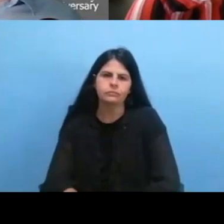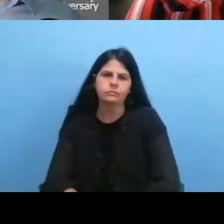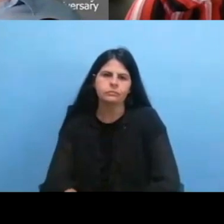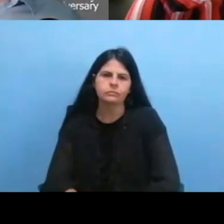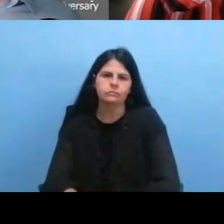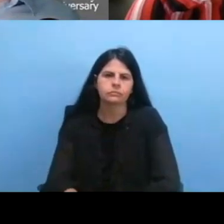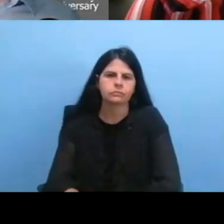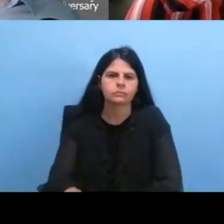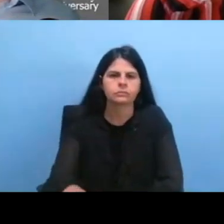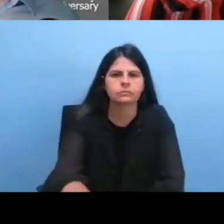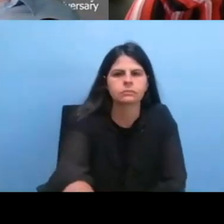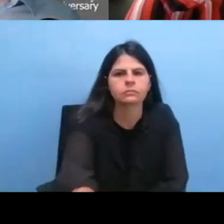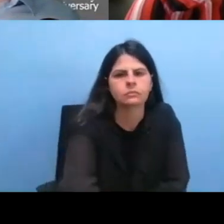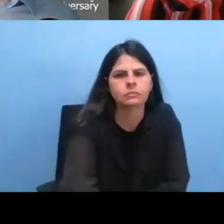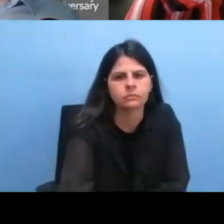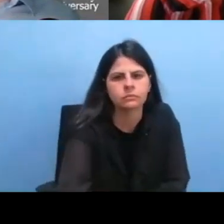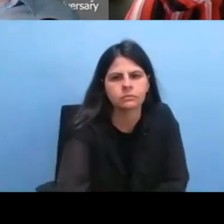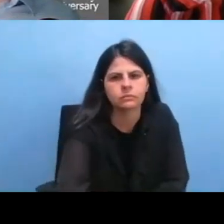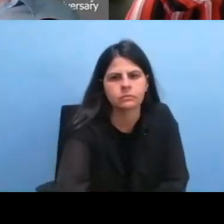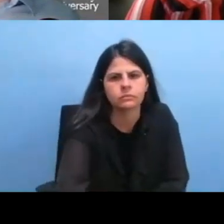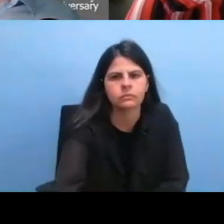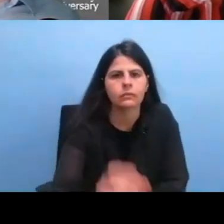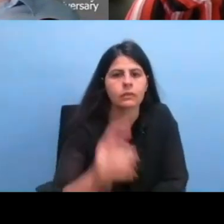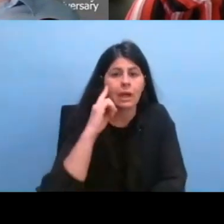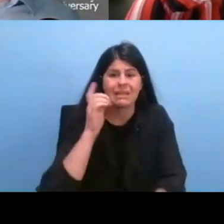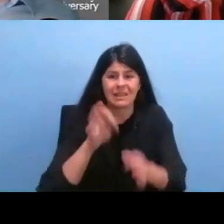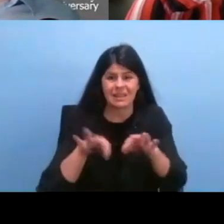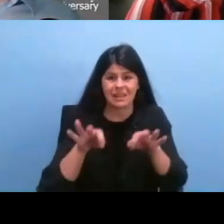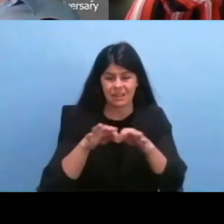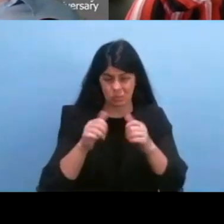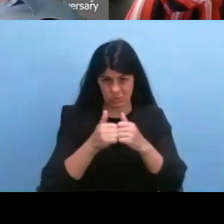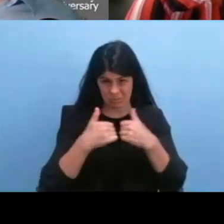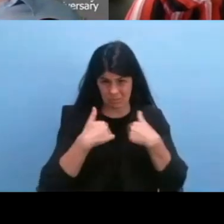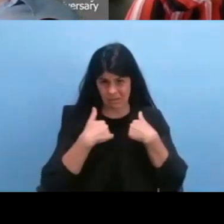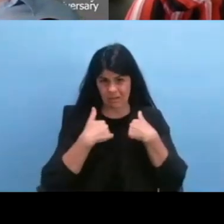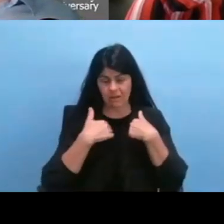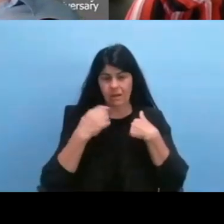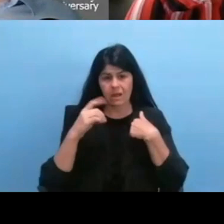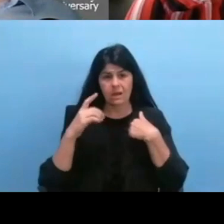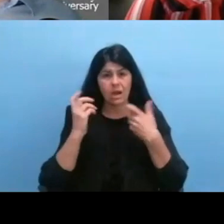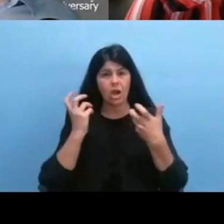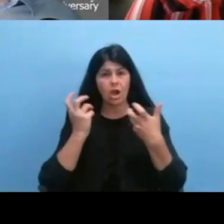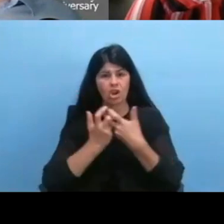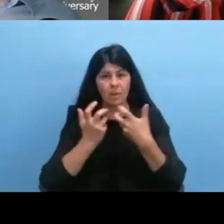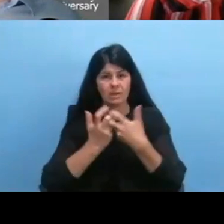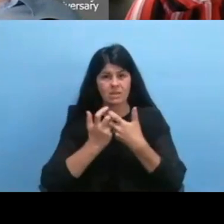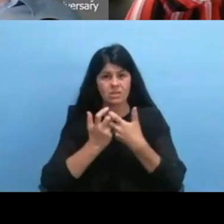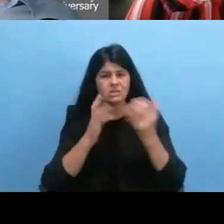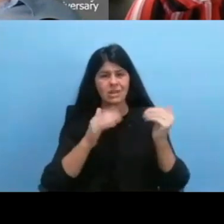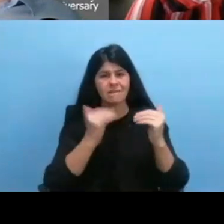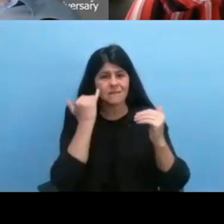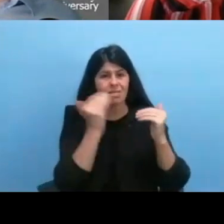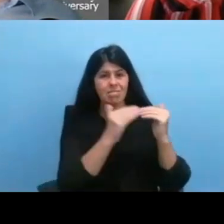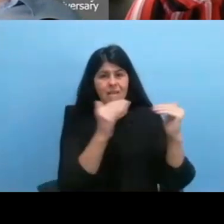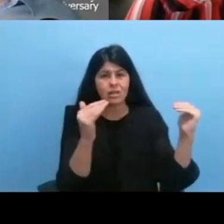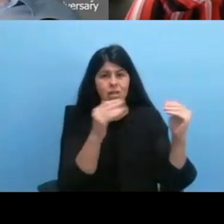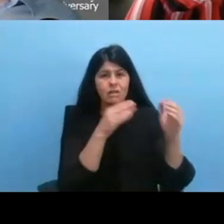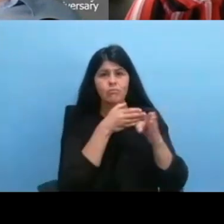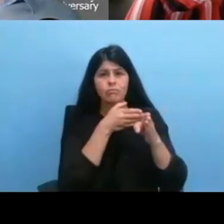with for me with accommodations is usually people by that level of being a professional, they kind of know what they